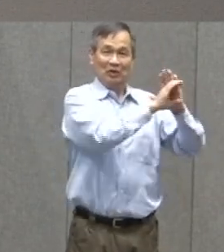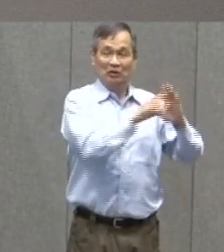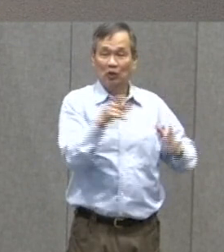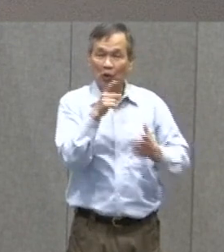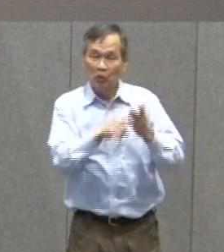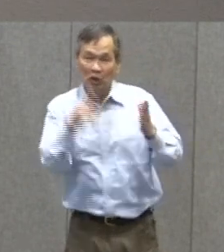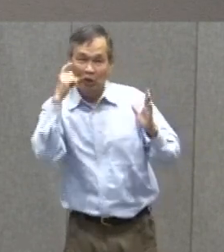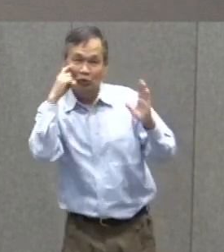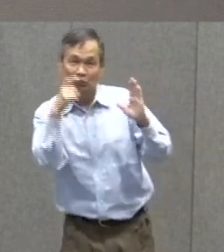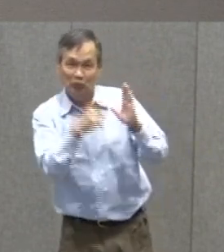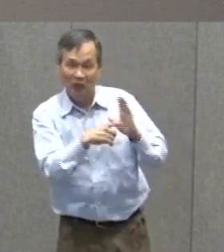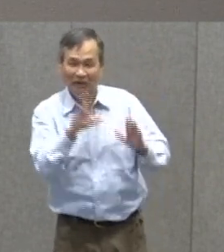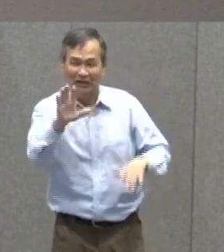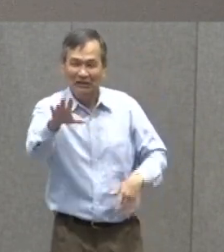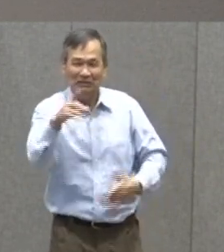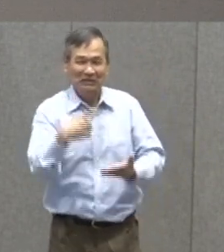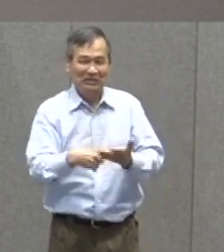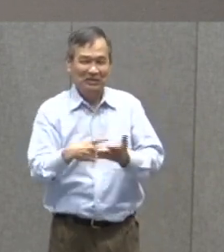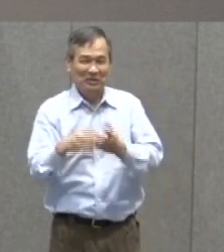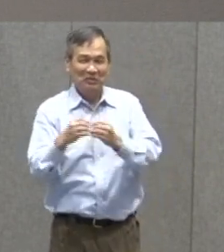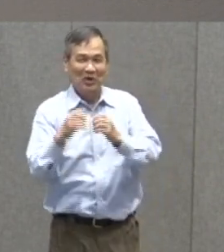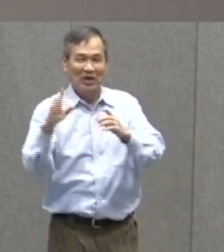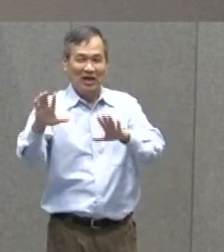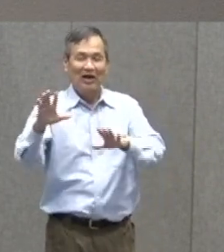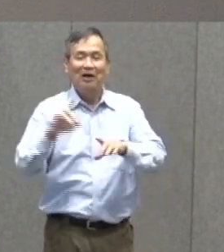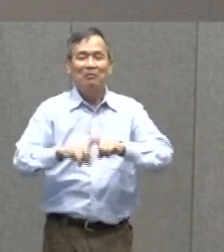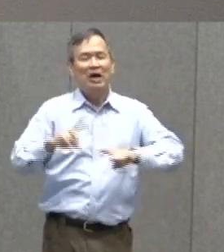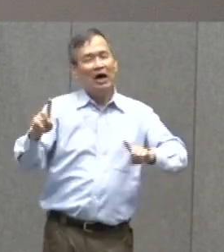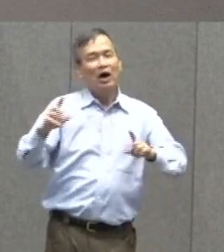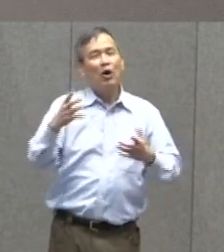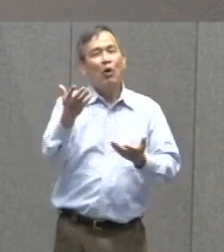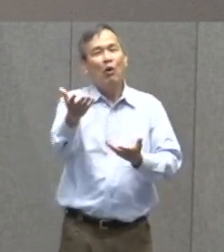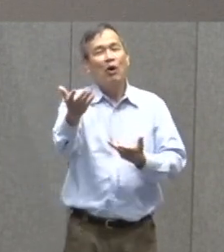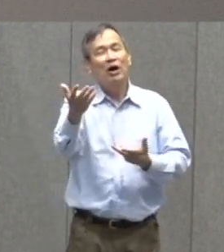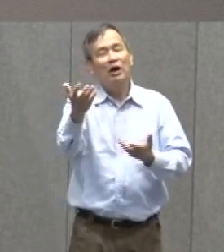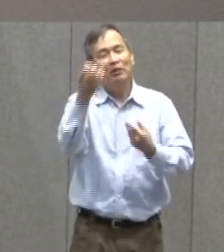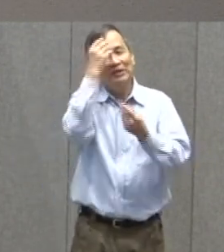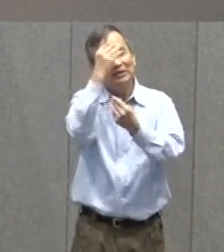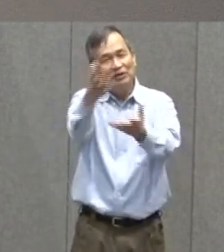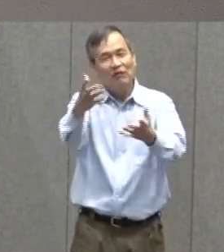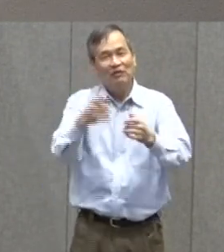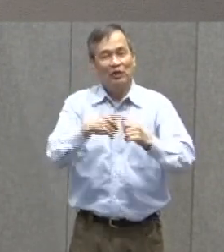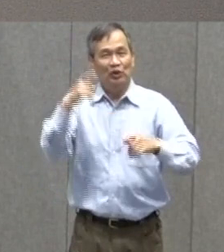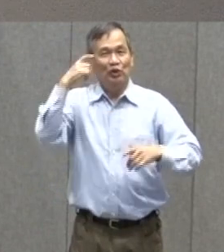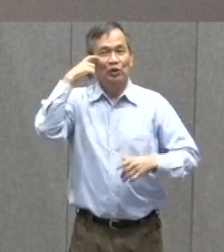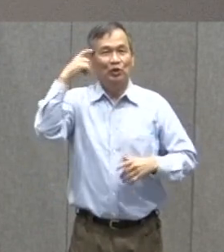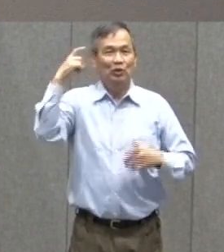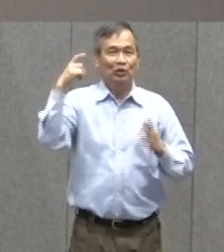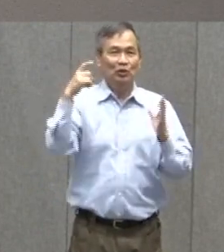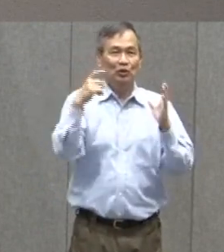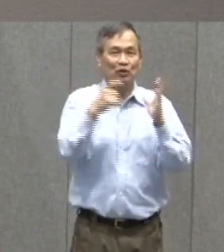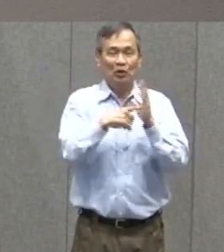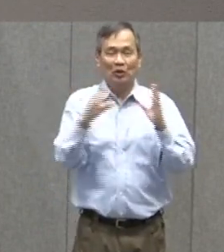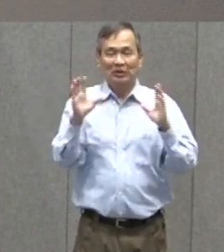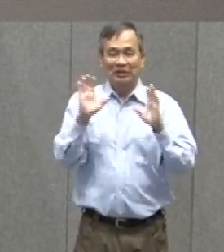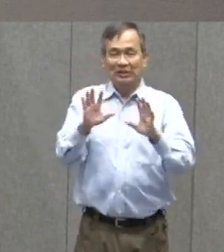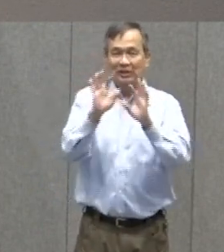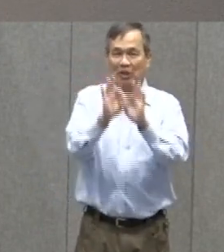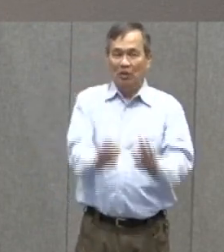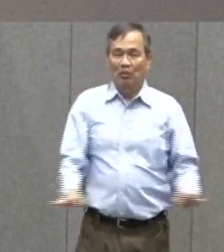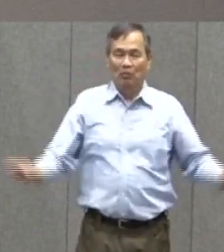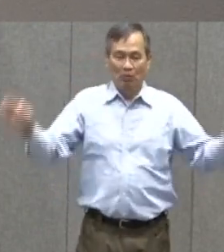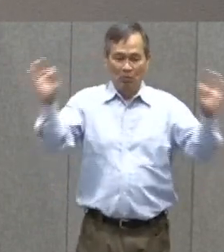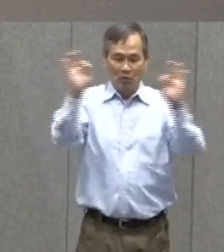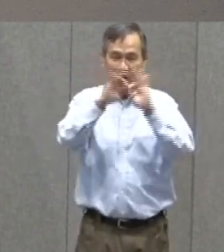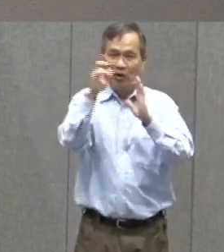have. But before we get started with that, I do want to point out that our main objective today, or